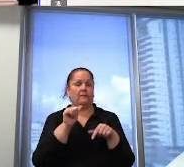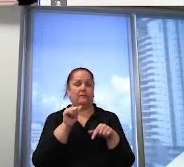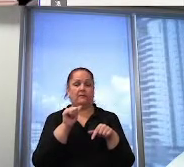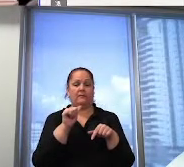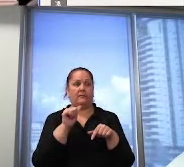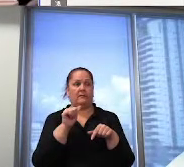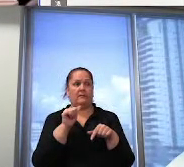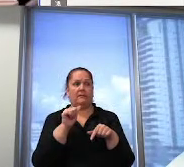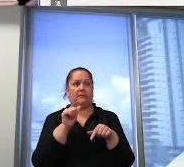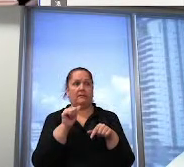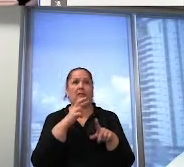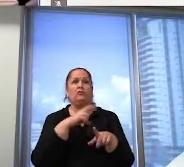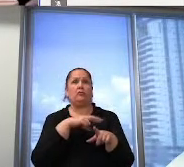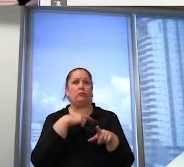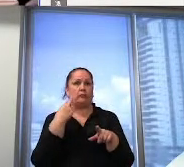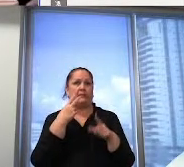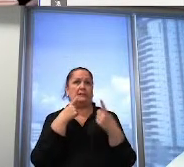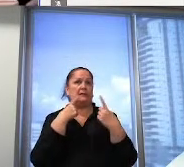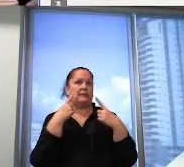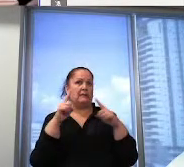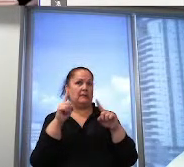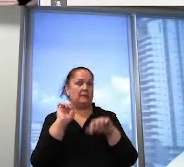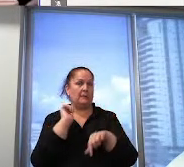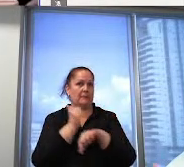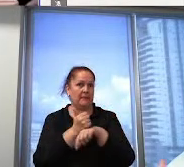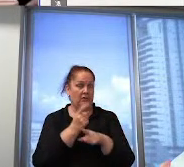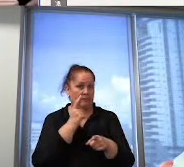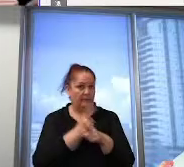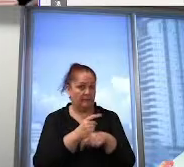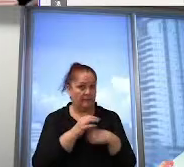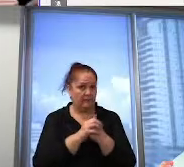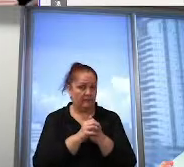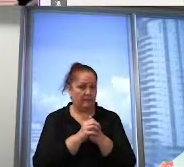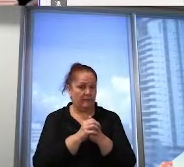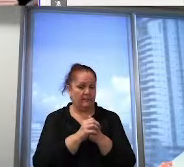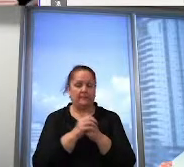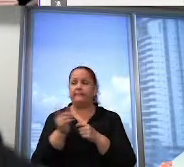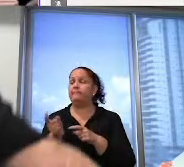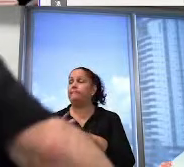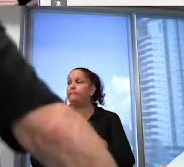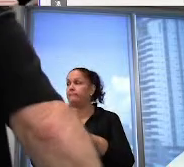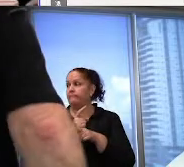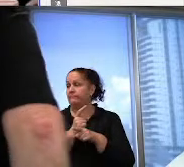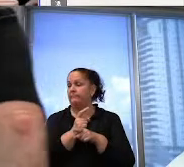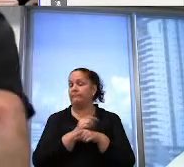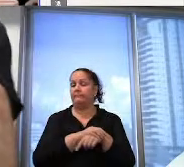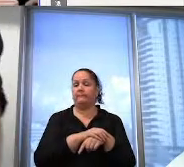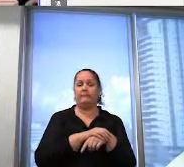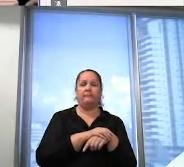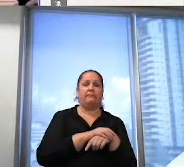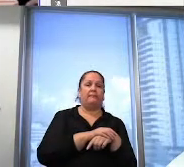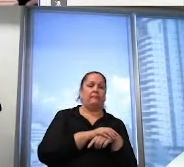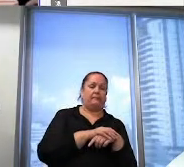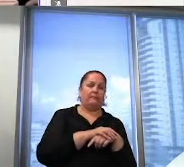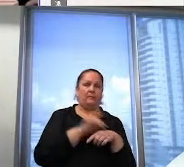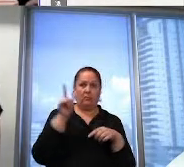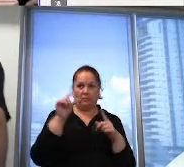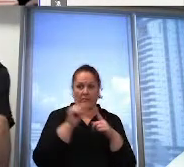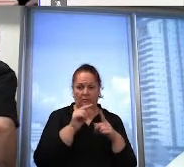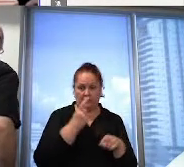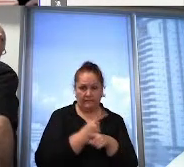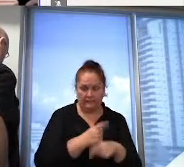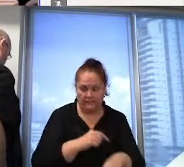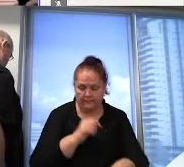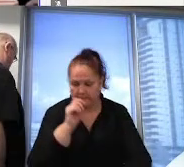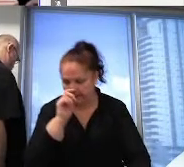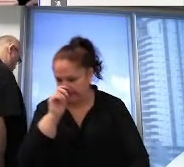so deep as to jeopardize successful implementation, correct? That's correct. Right. Those were the program